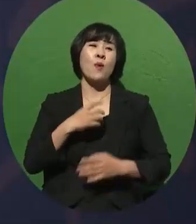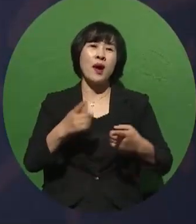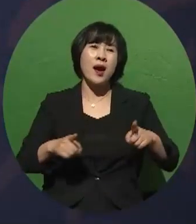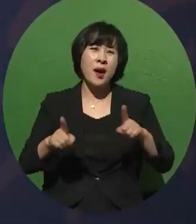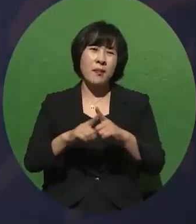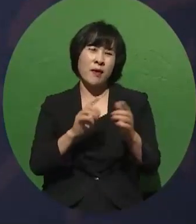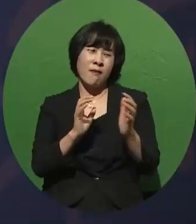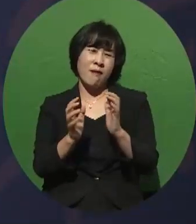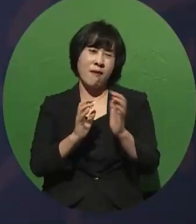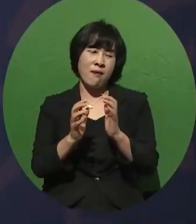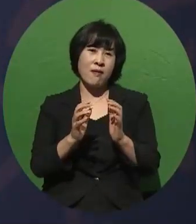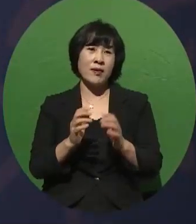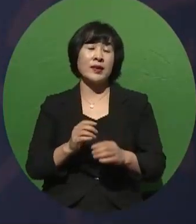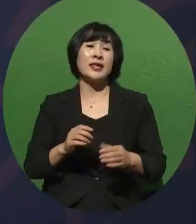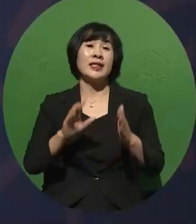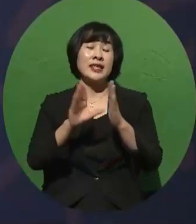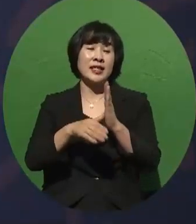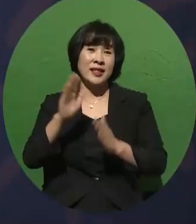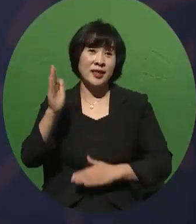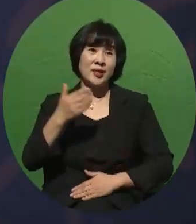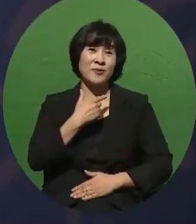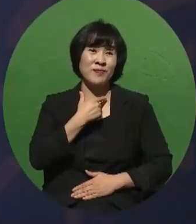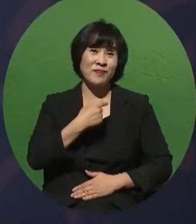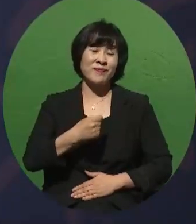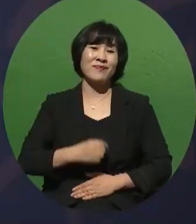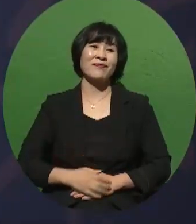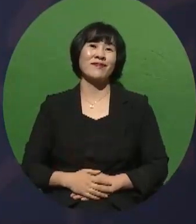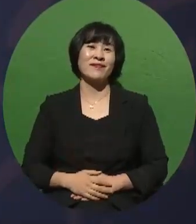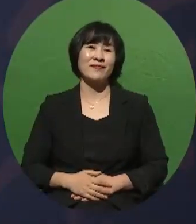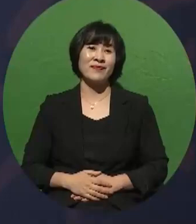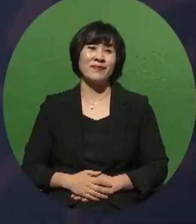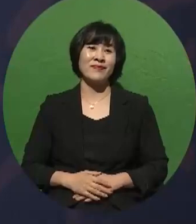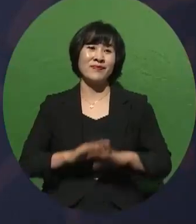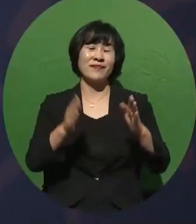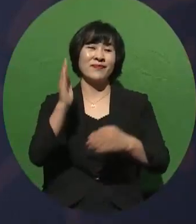be able to think about the challenges and face